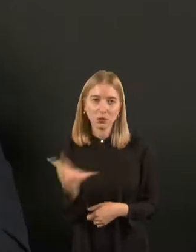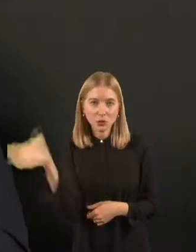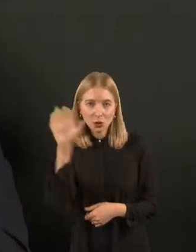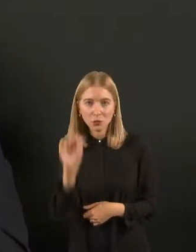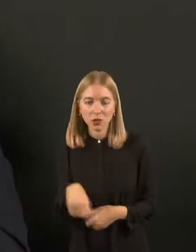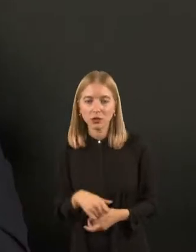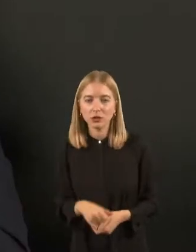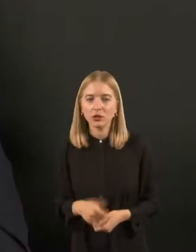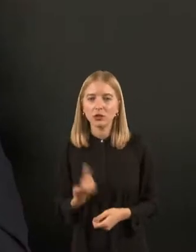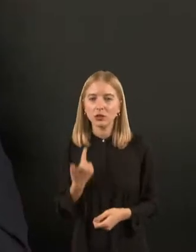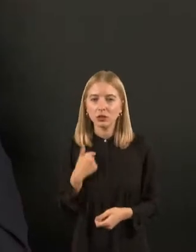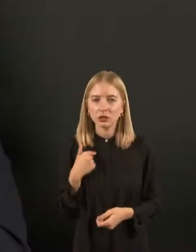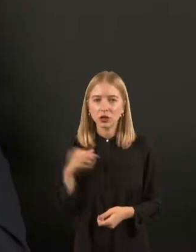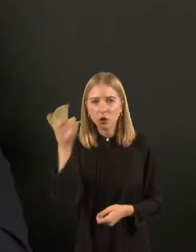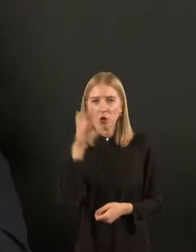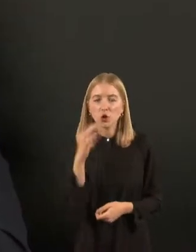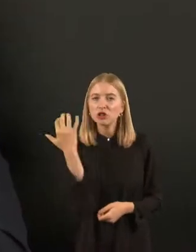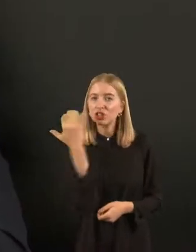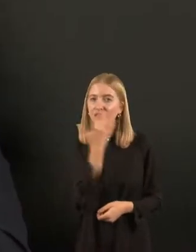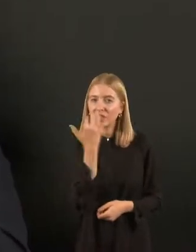be devoted to